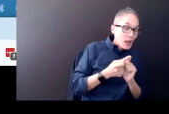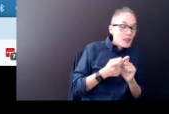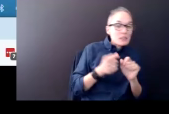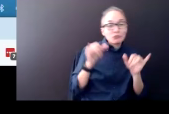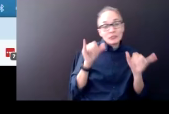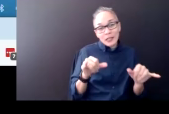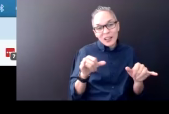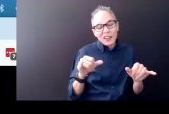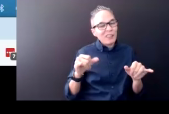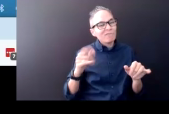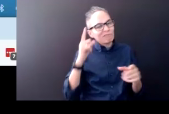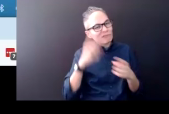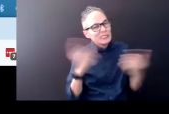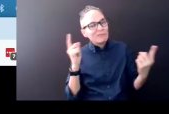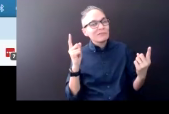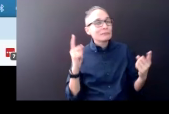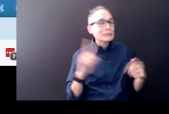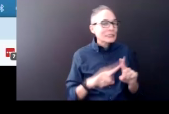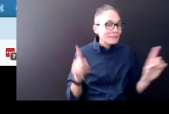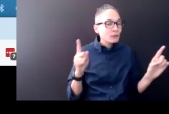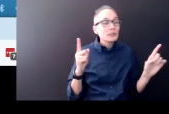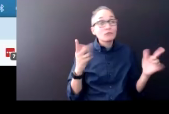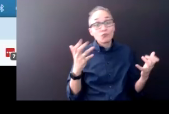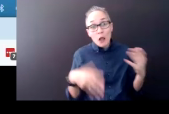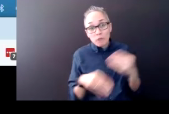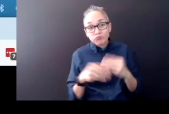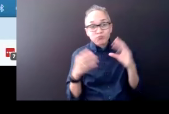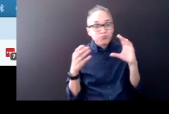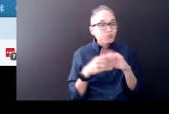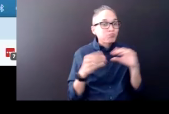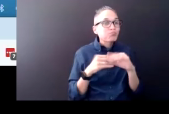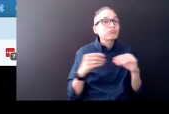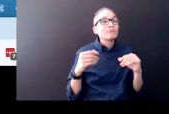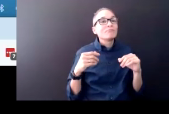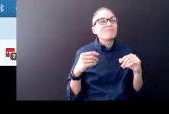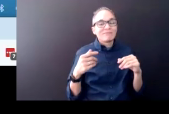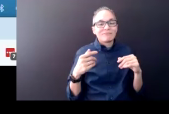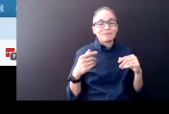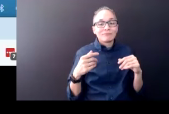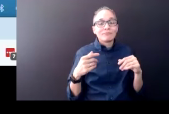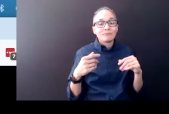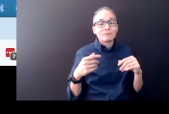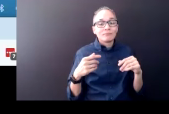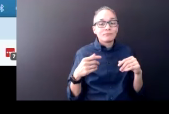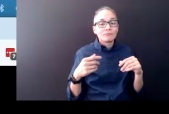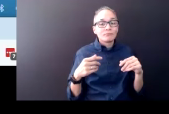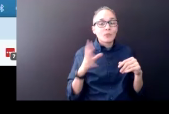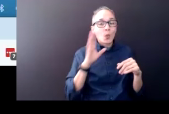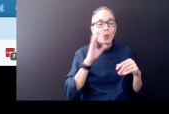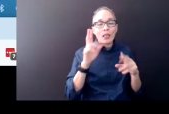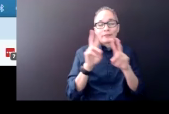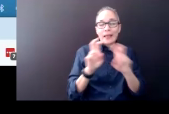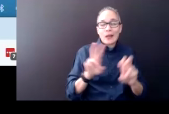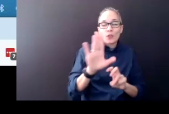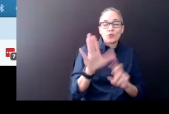say that. Or do you have any additional thing you would like to say here? And this is again where we're going to do some sentiment